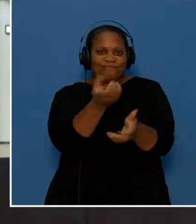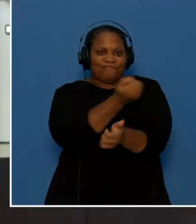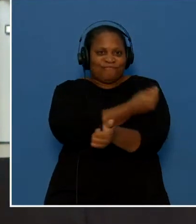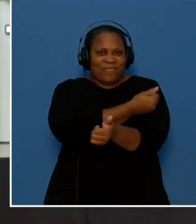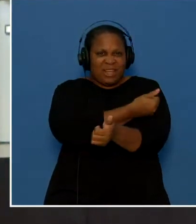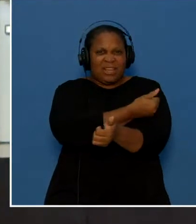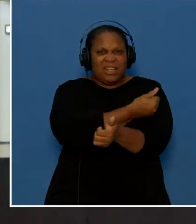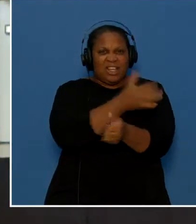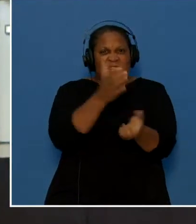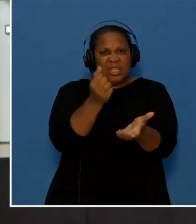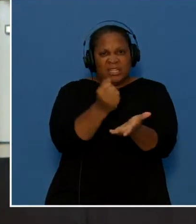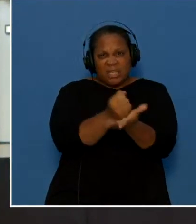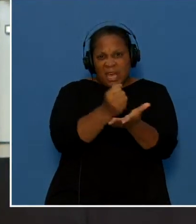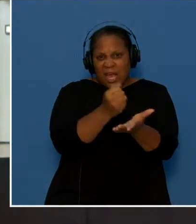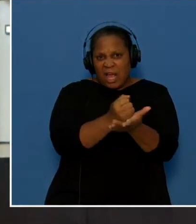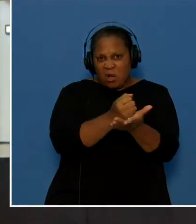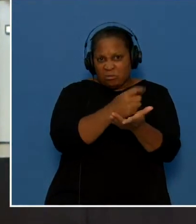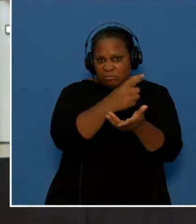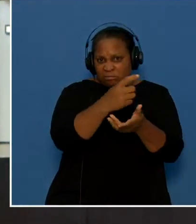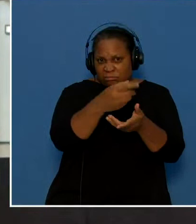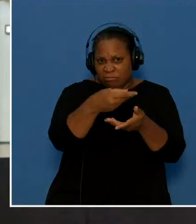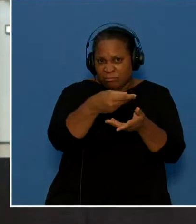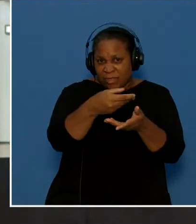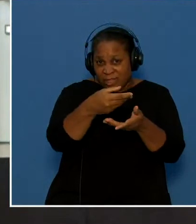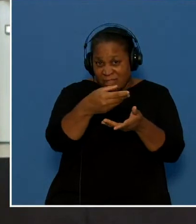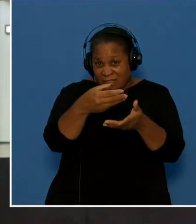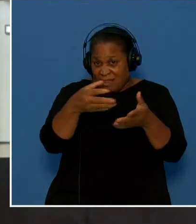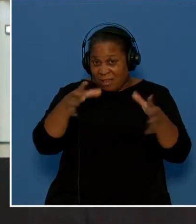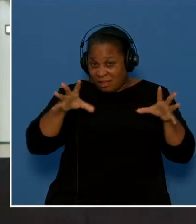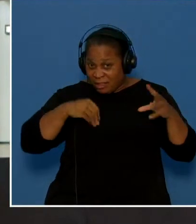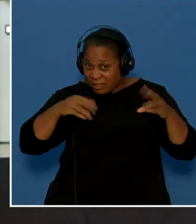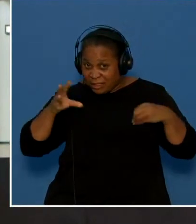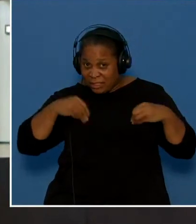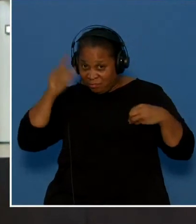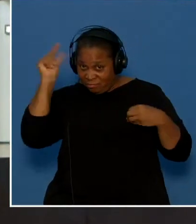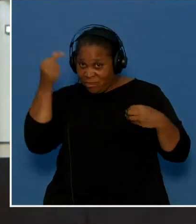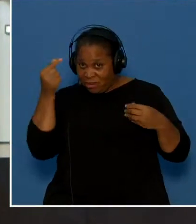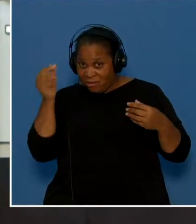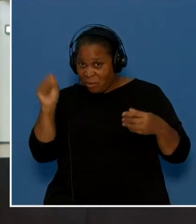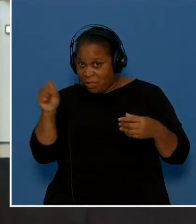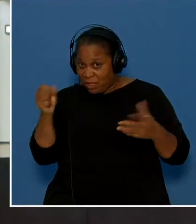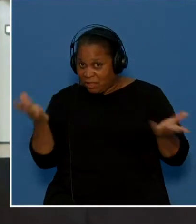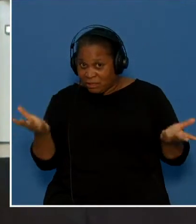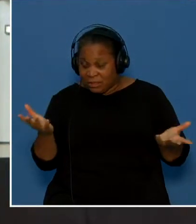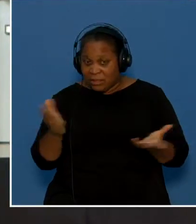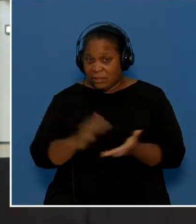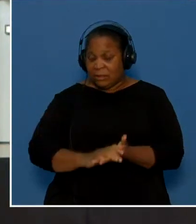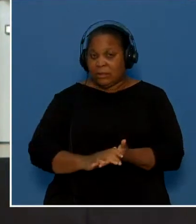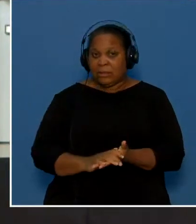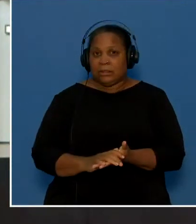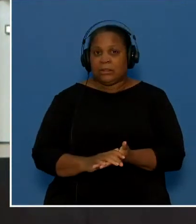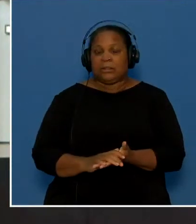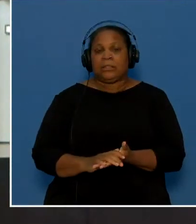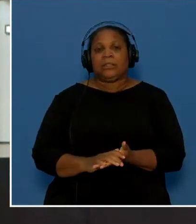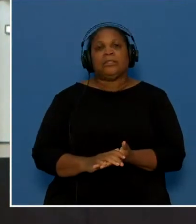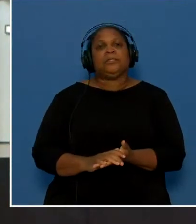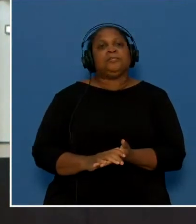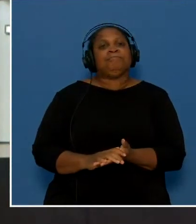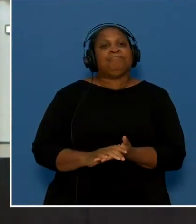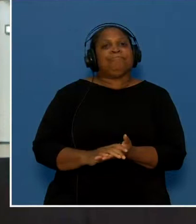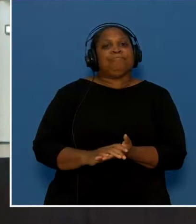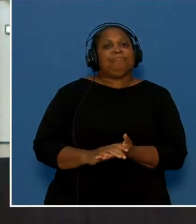country. Has government taken him up on his offer? Why or why not? That's a question I think you